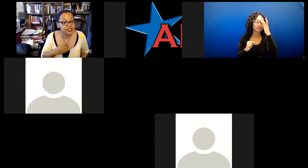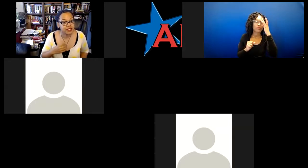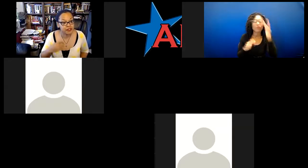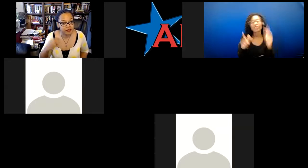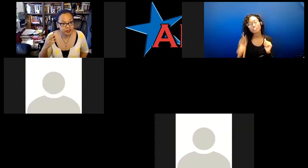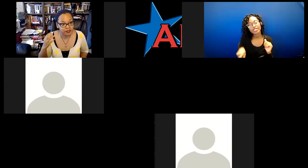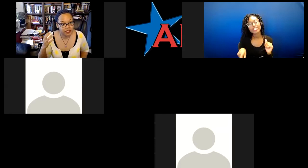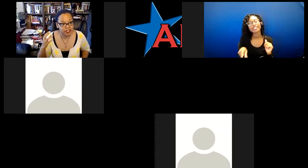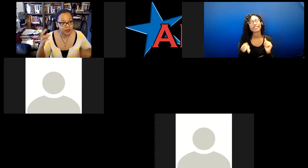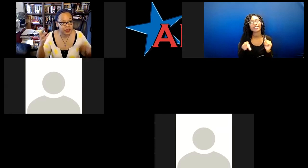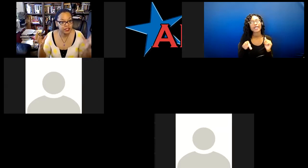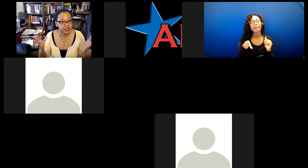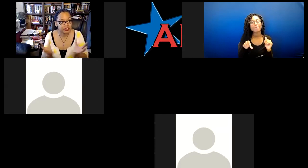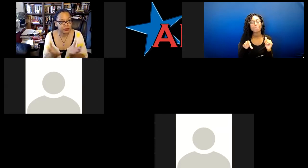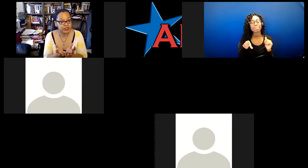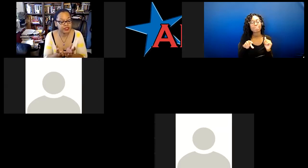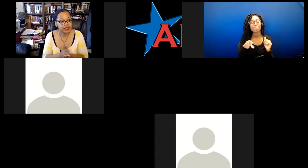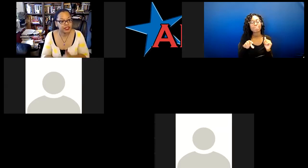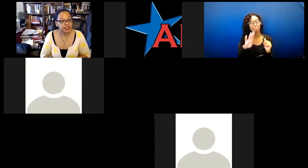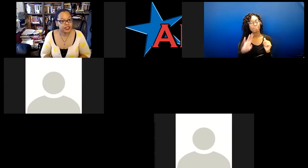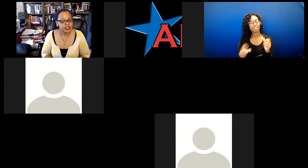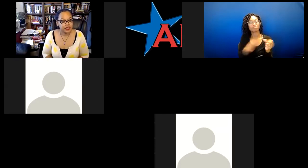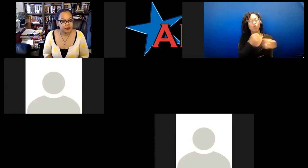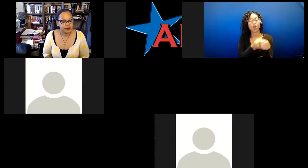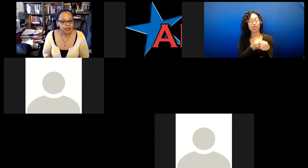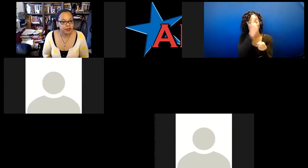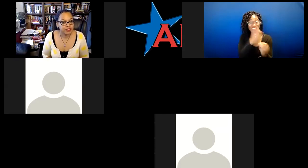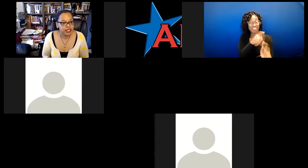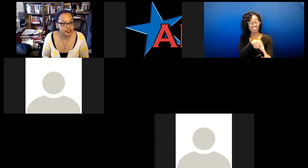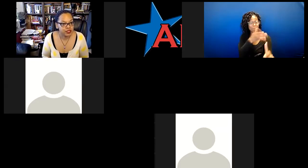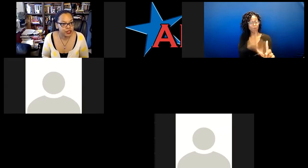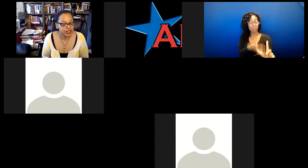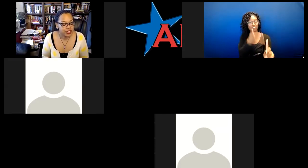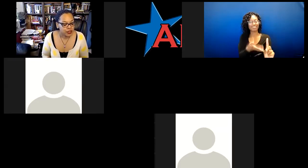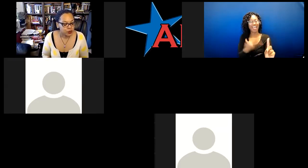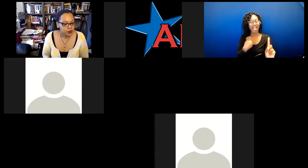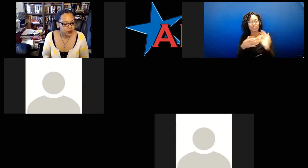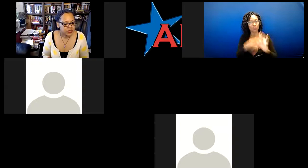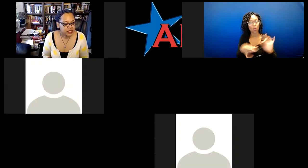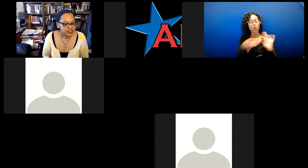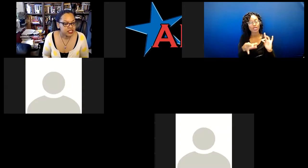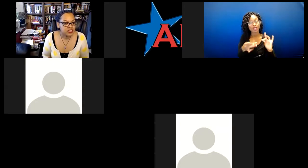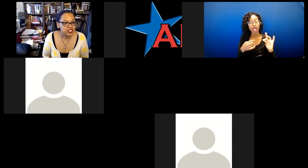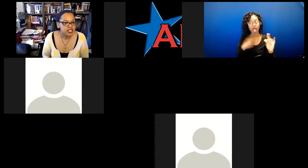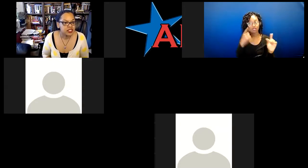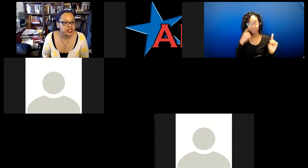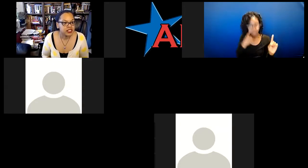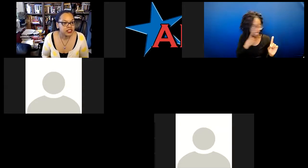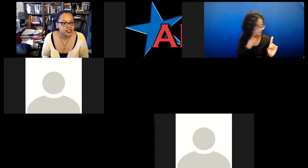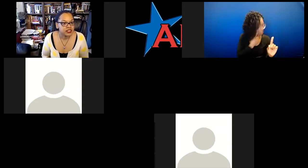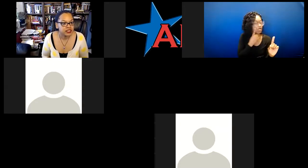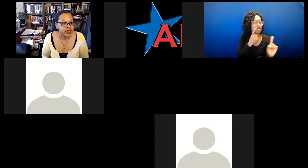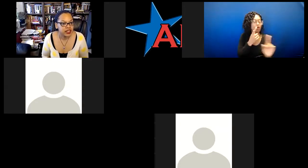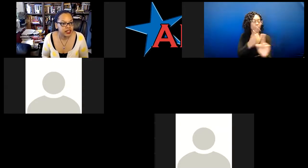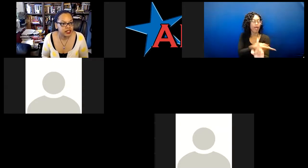because if it's surrounding this person, that person has a story. One of the things I didn't share